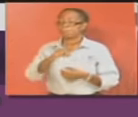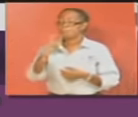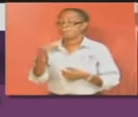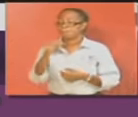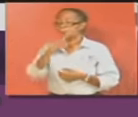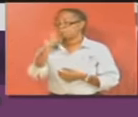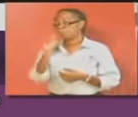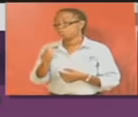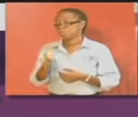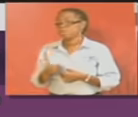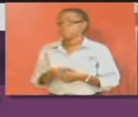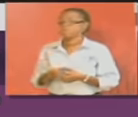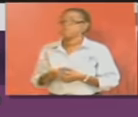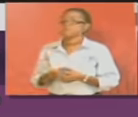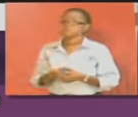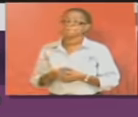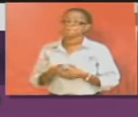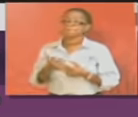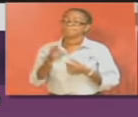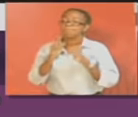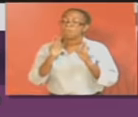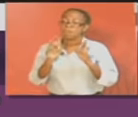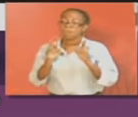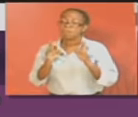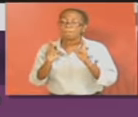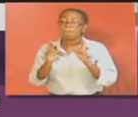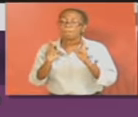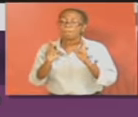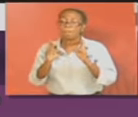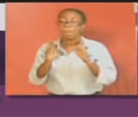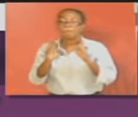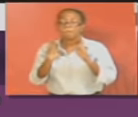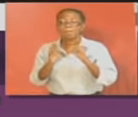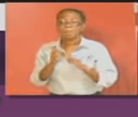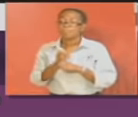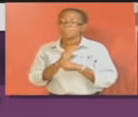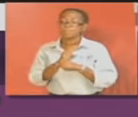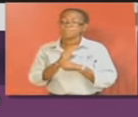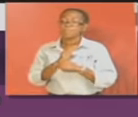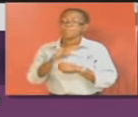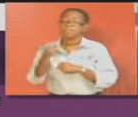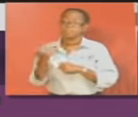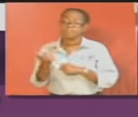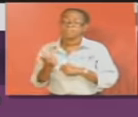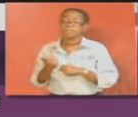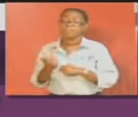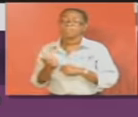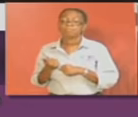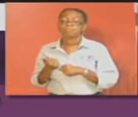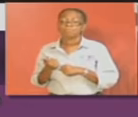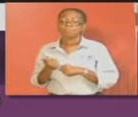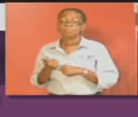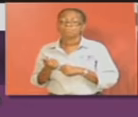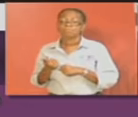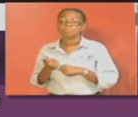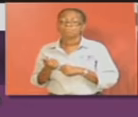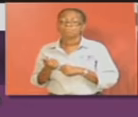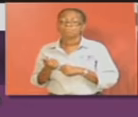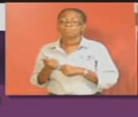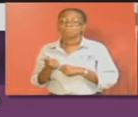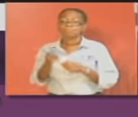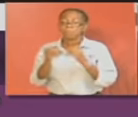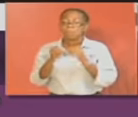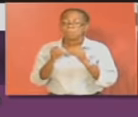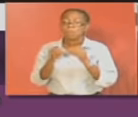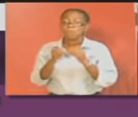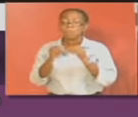for a possible update on the man from Laventille who passed away this weekend of tuberculosis. I understand contact